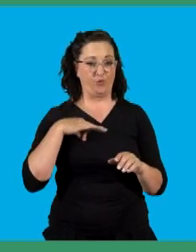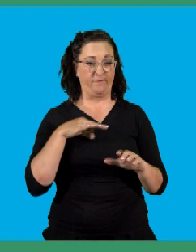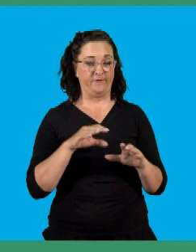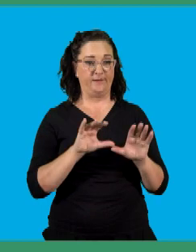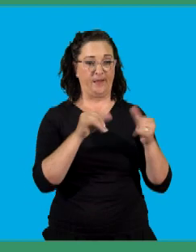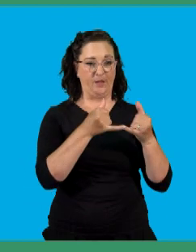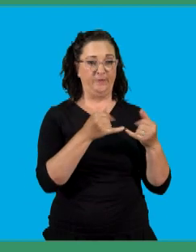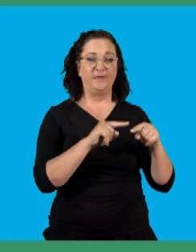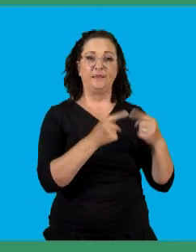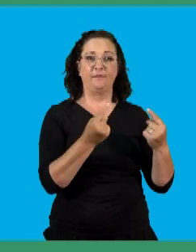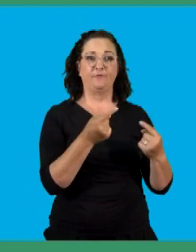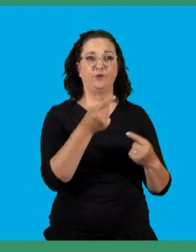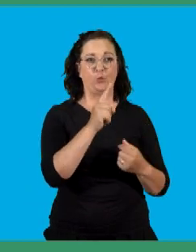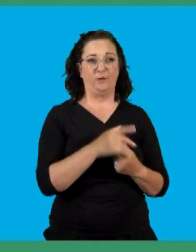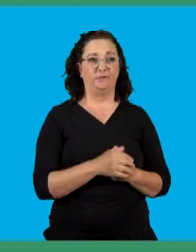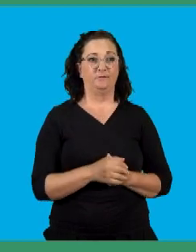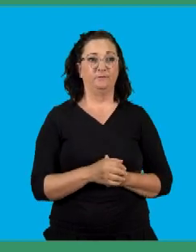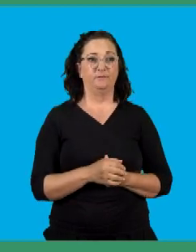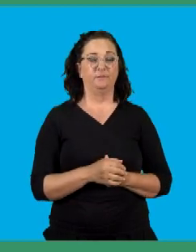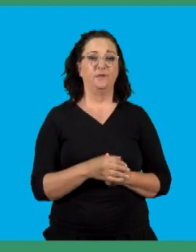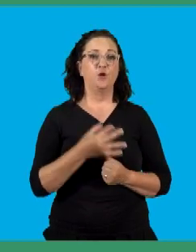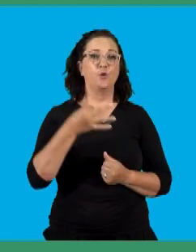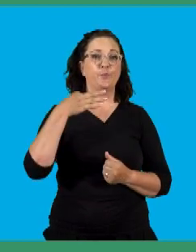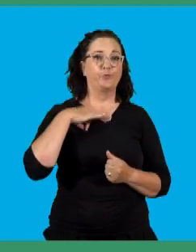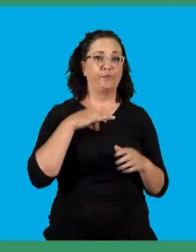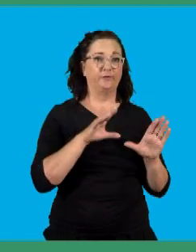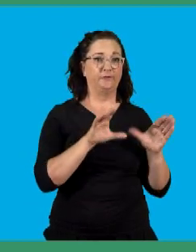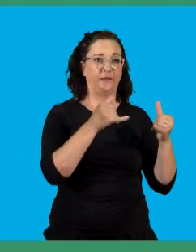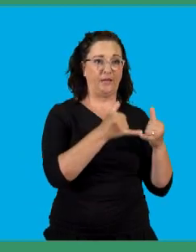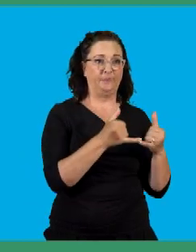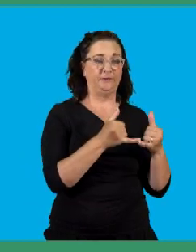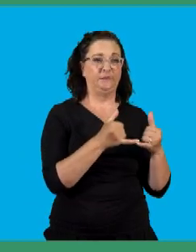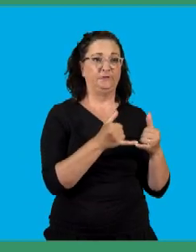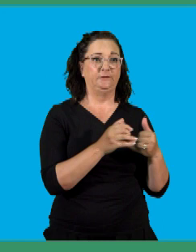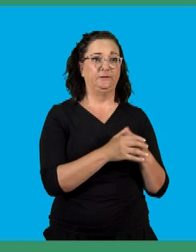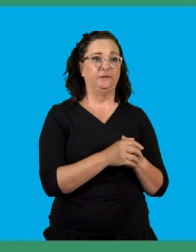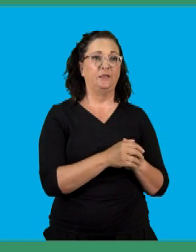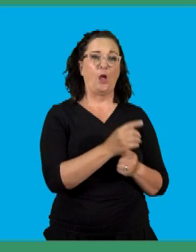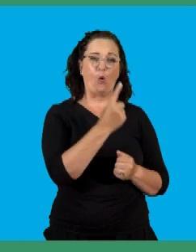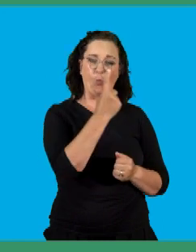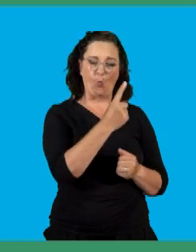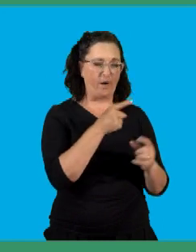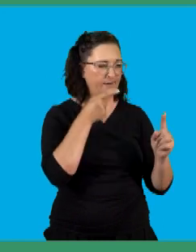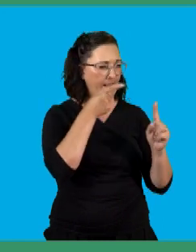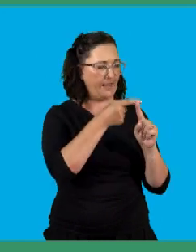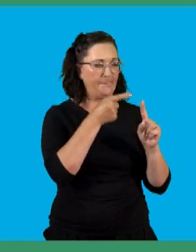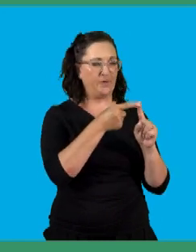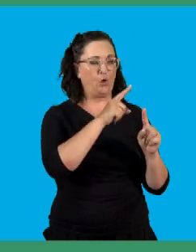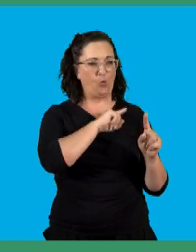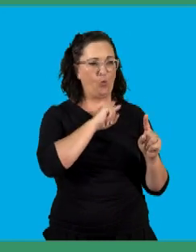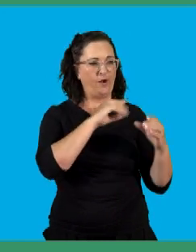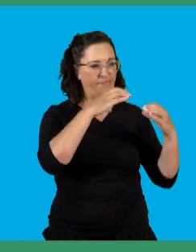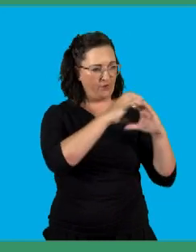companies. Profit companies, these companies are formed with one aim of